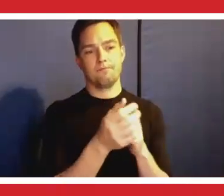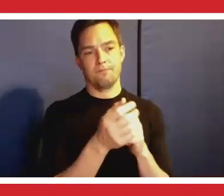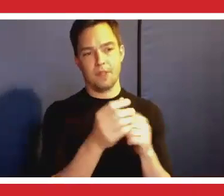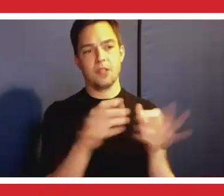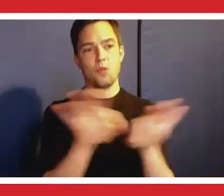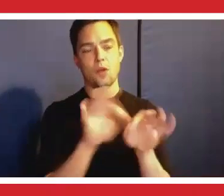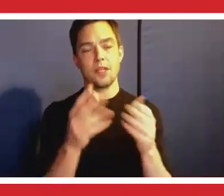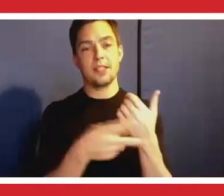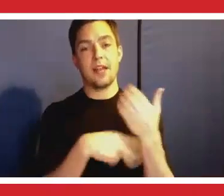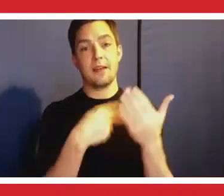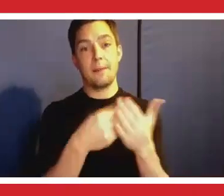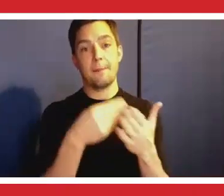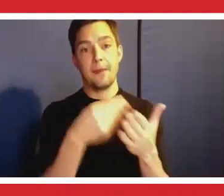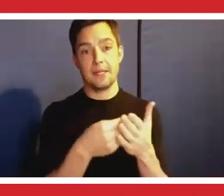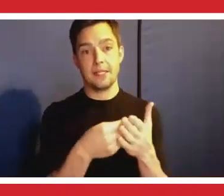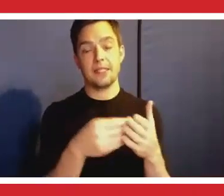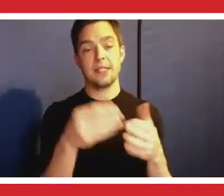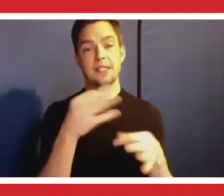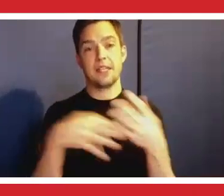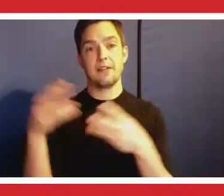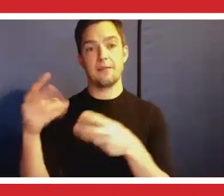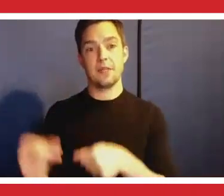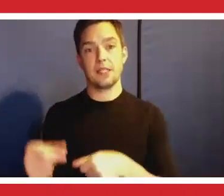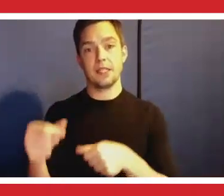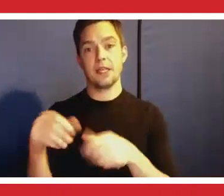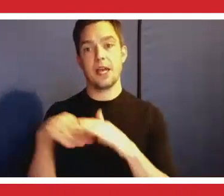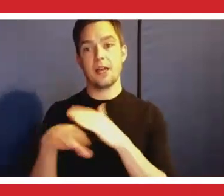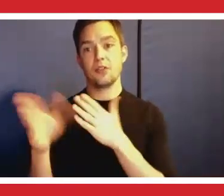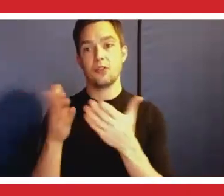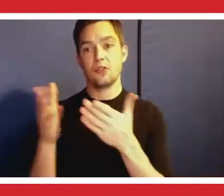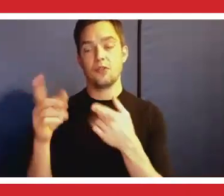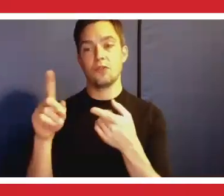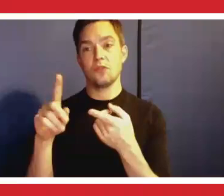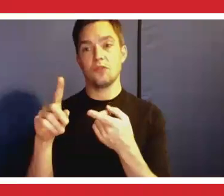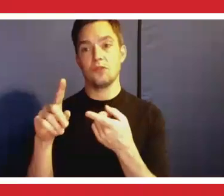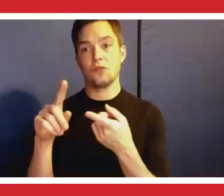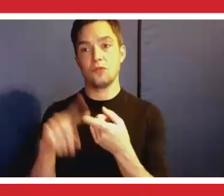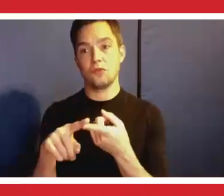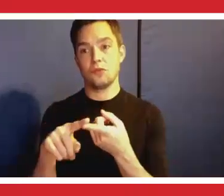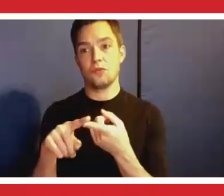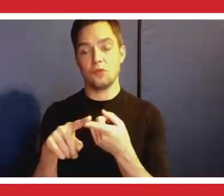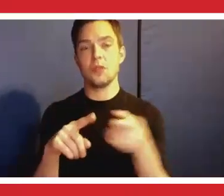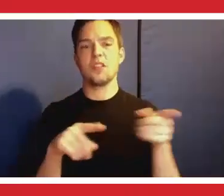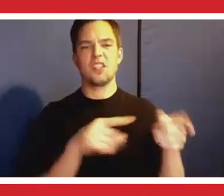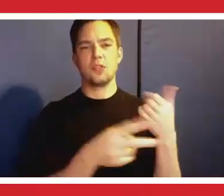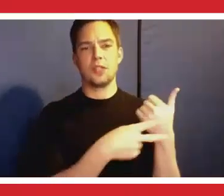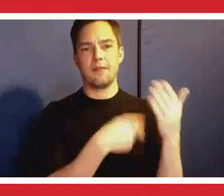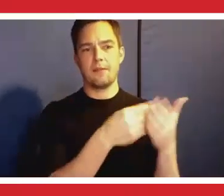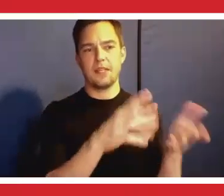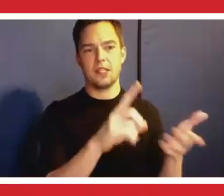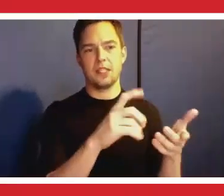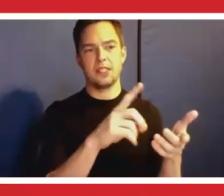rather than of extending access and services to all. So that aside, on